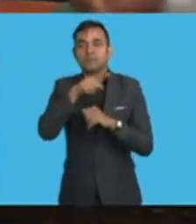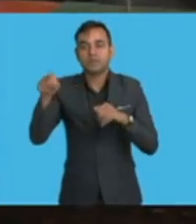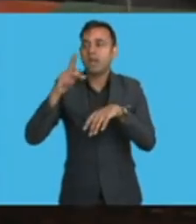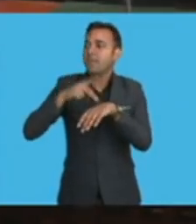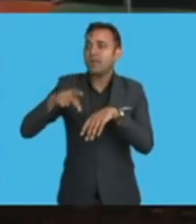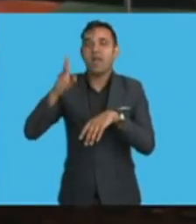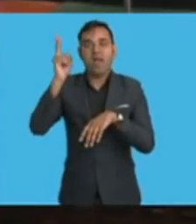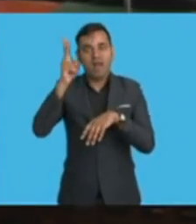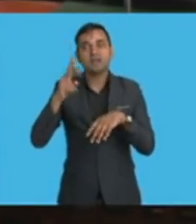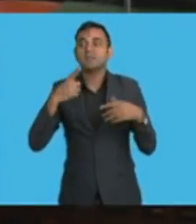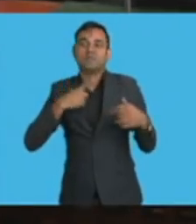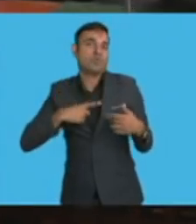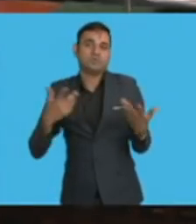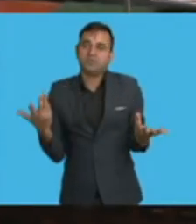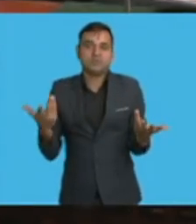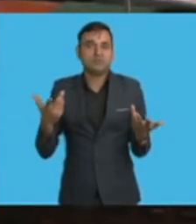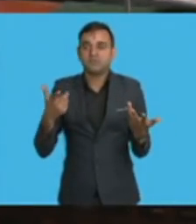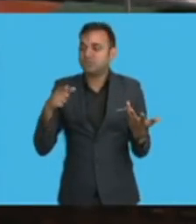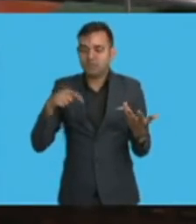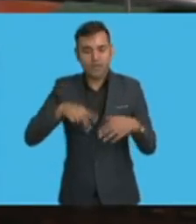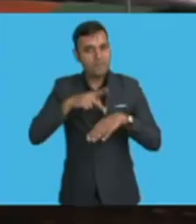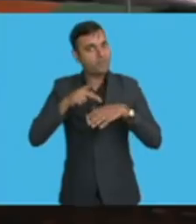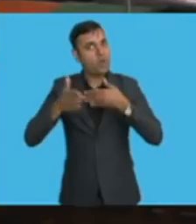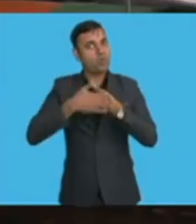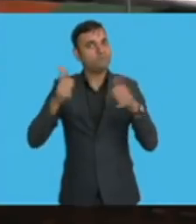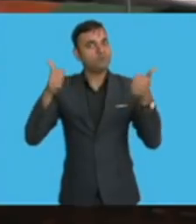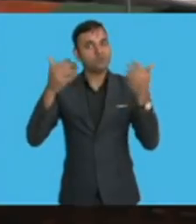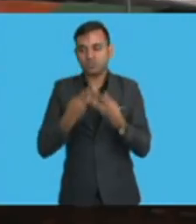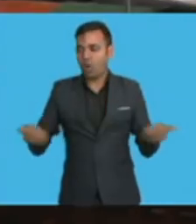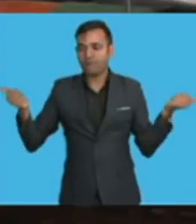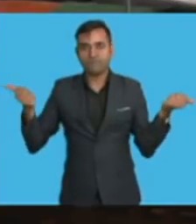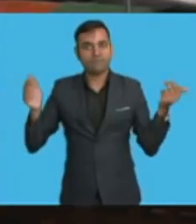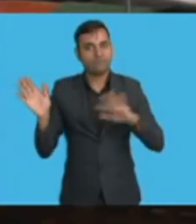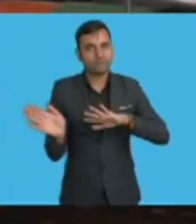to process the appointment of His Excellency the President.